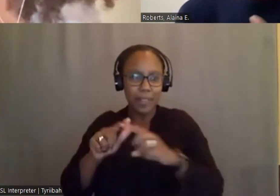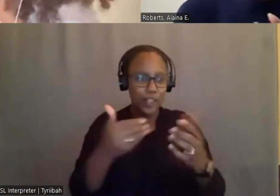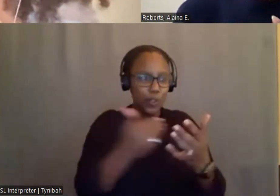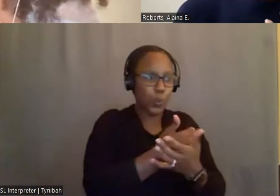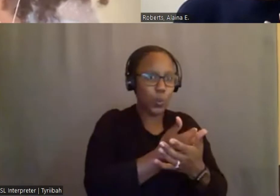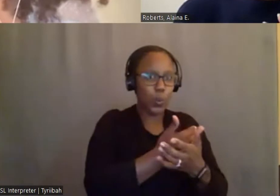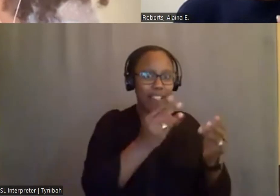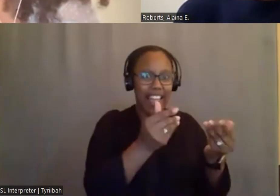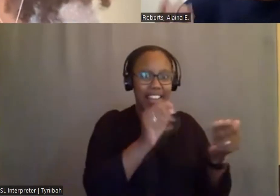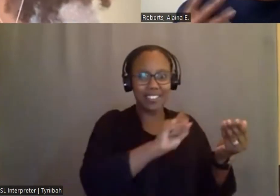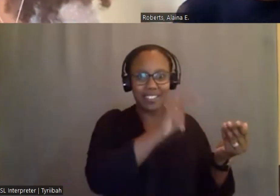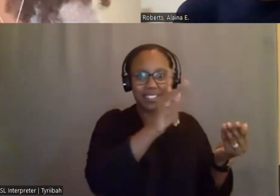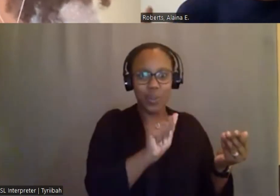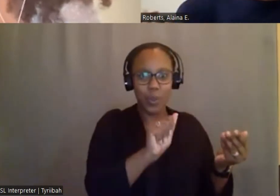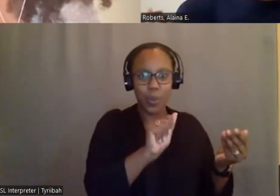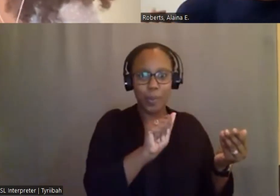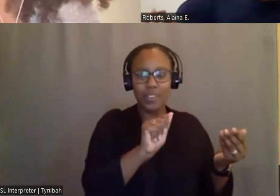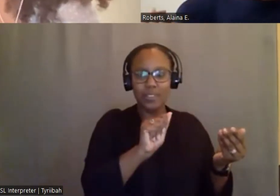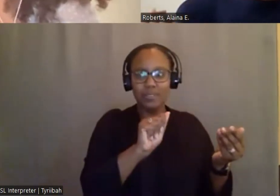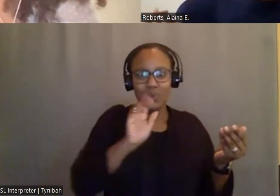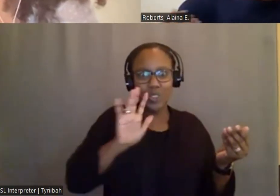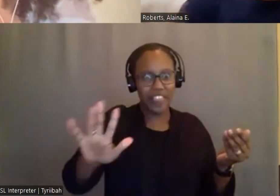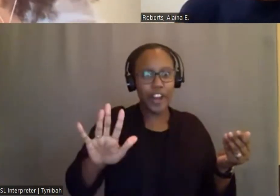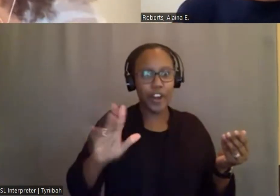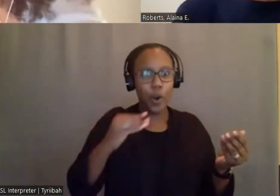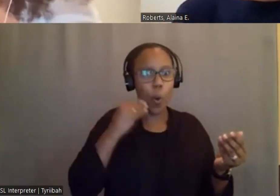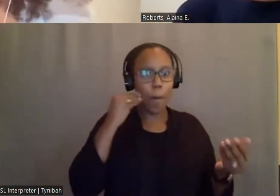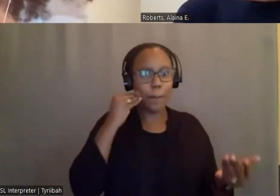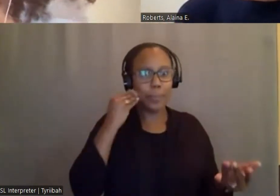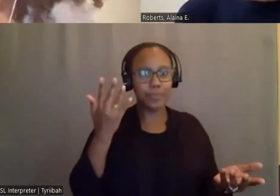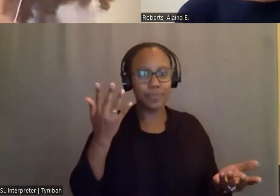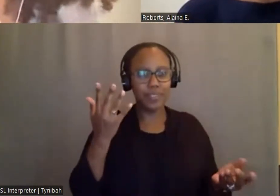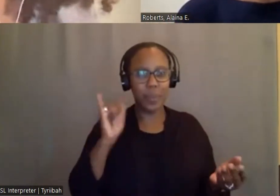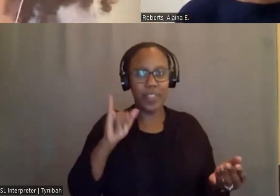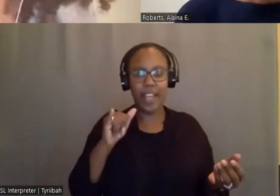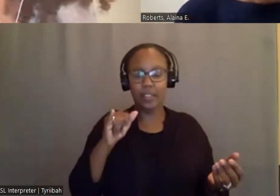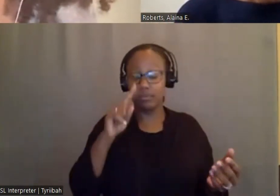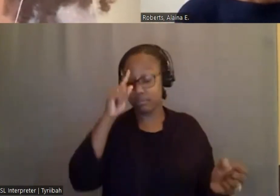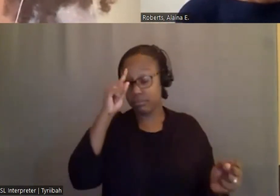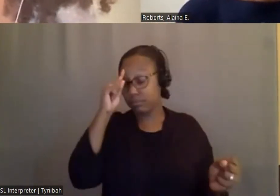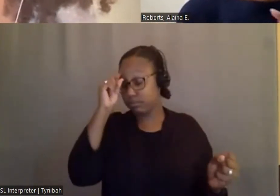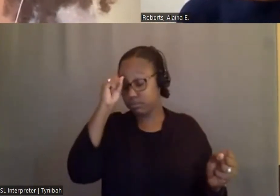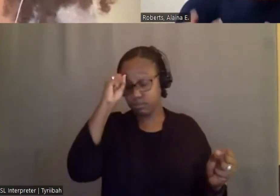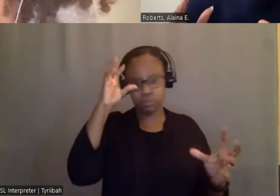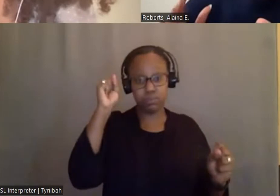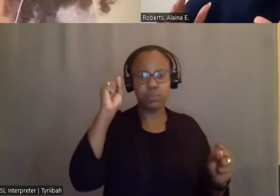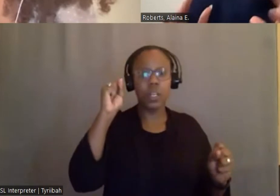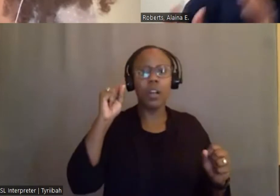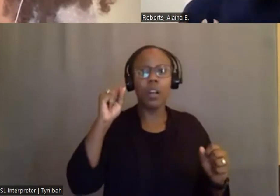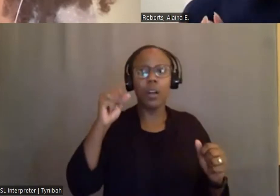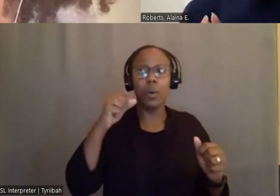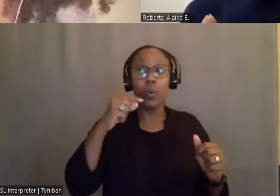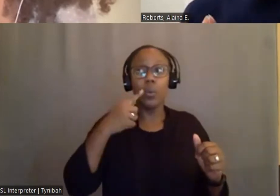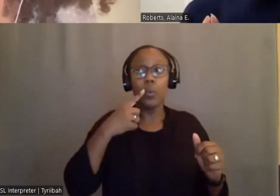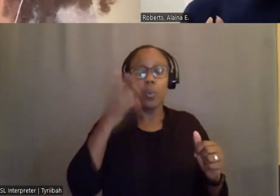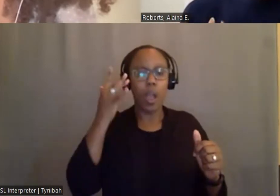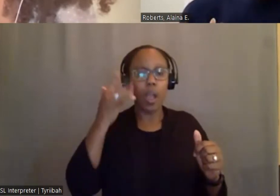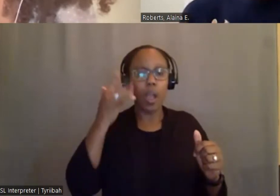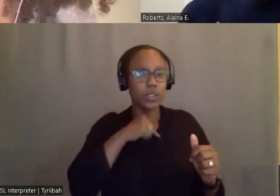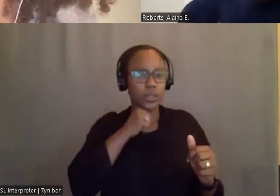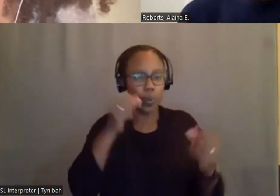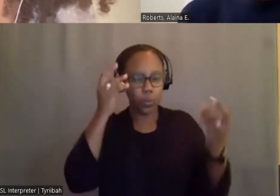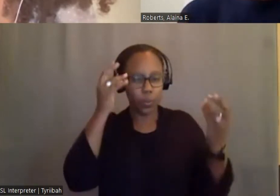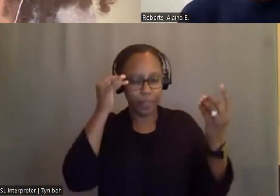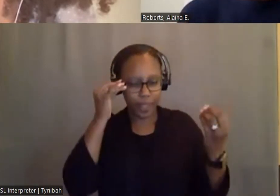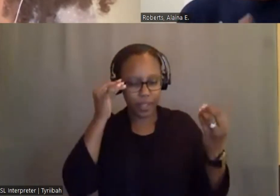home. And so this was kind of mind-blowing to me, because we don't think of land usually, I think,